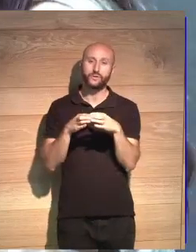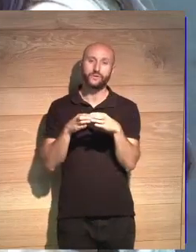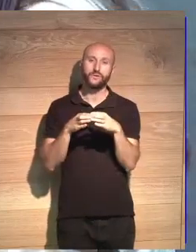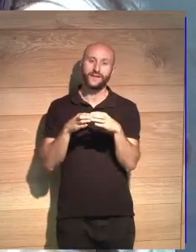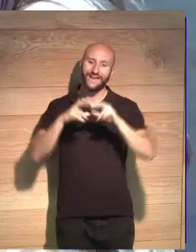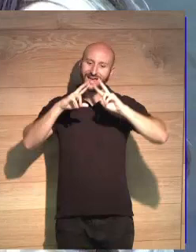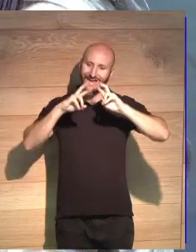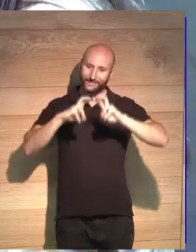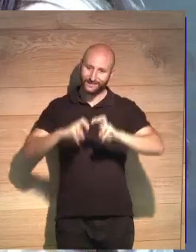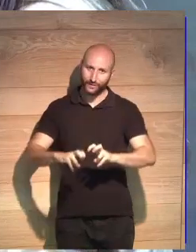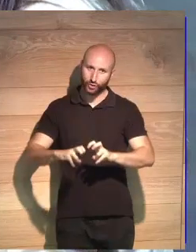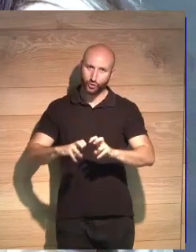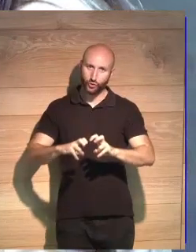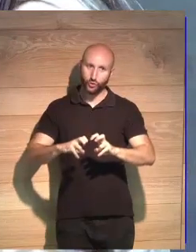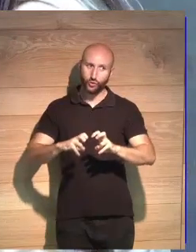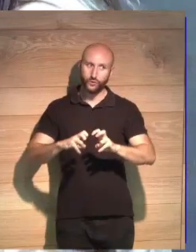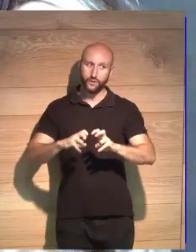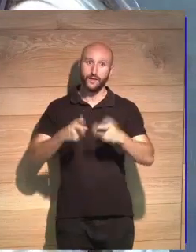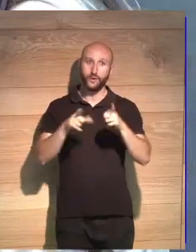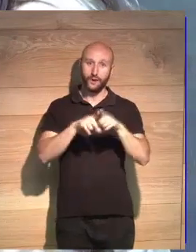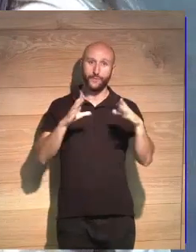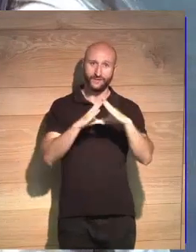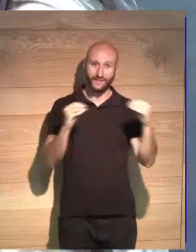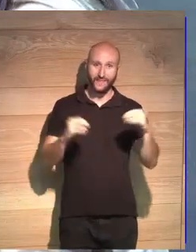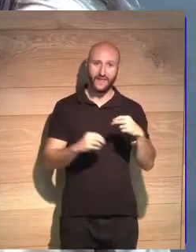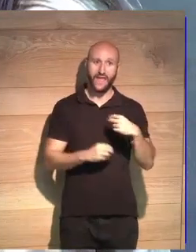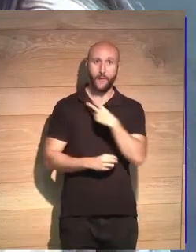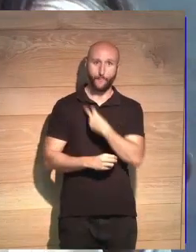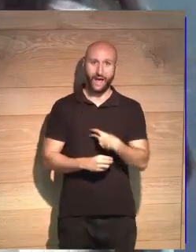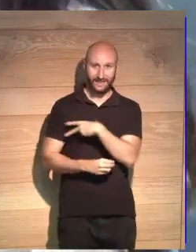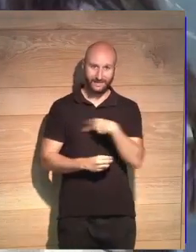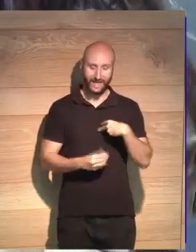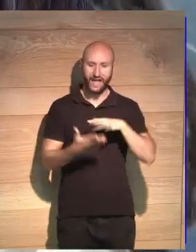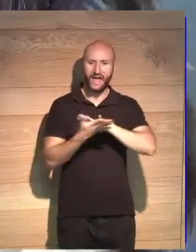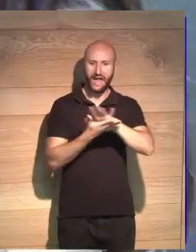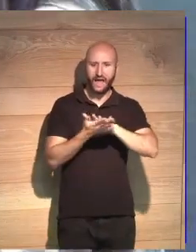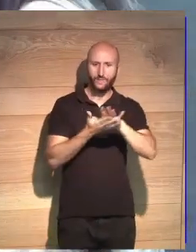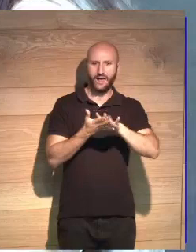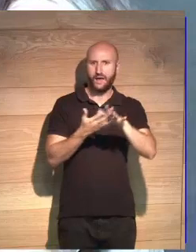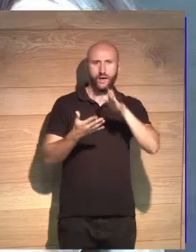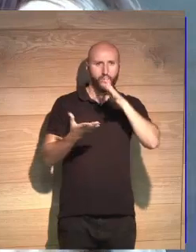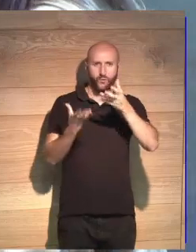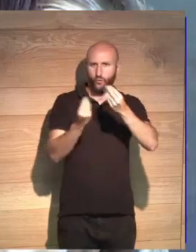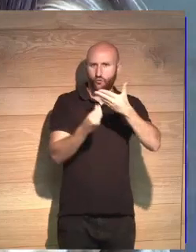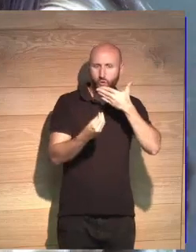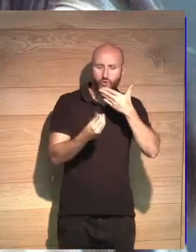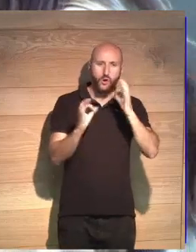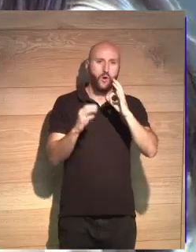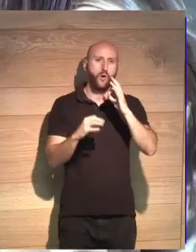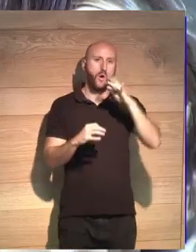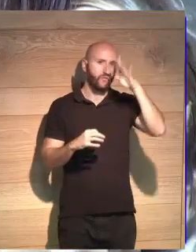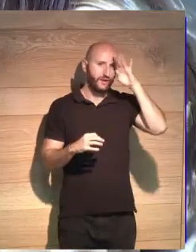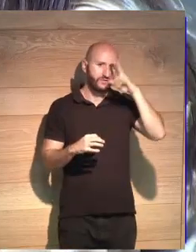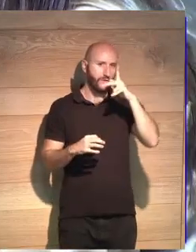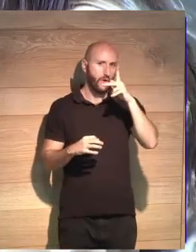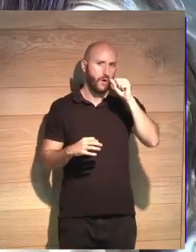what do you think it can give you to get in touch with all these researchers, all these people who